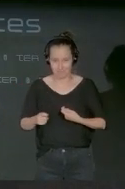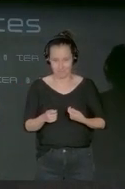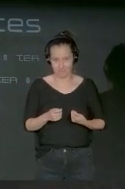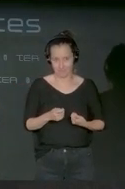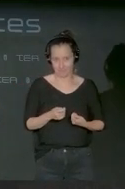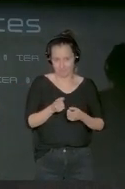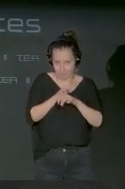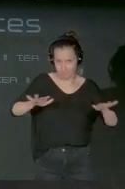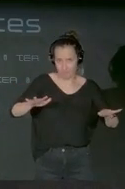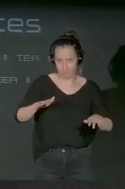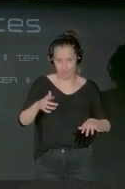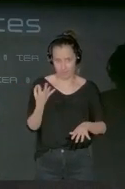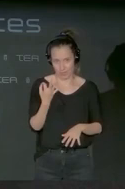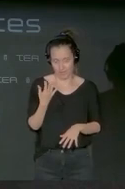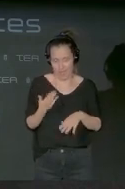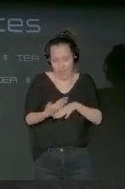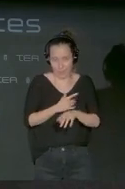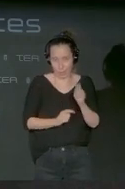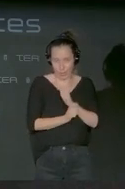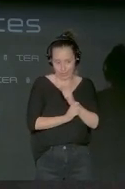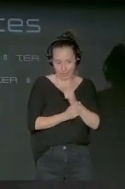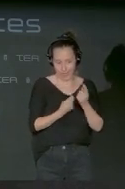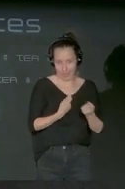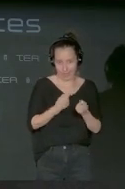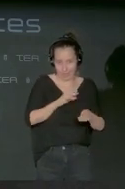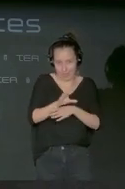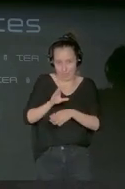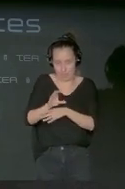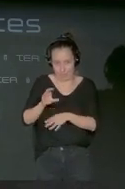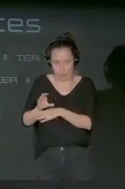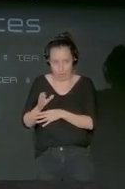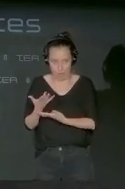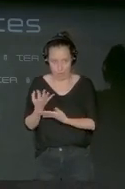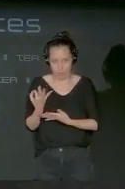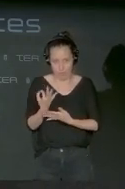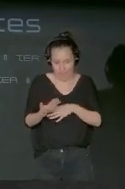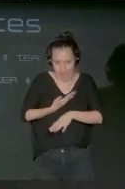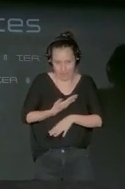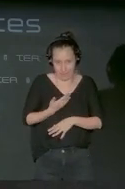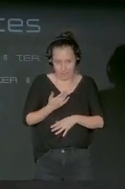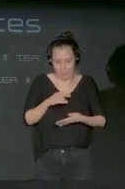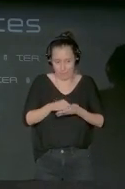we hope these financial instruments will help scaling up also